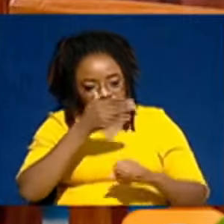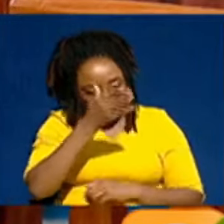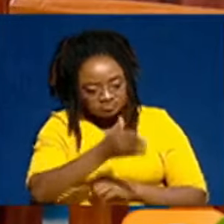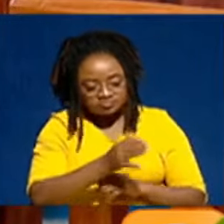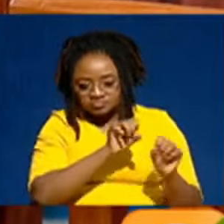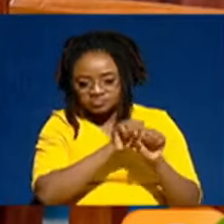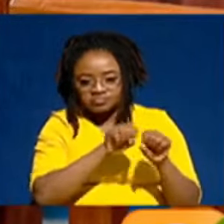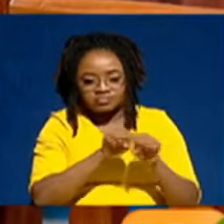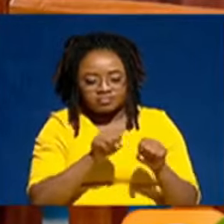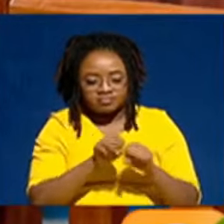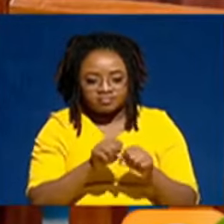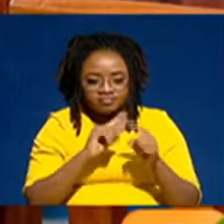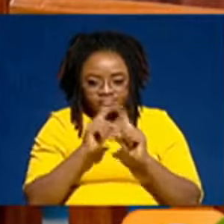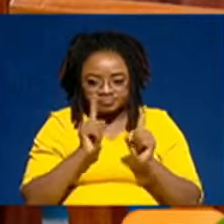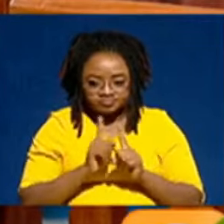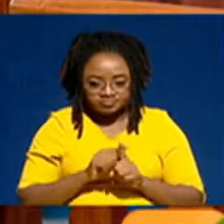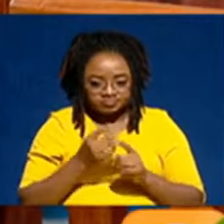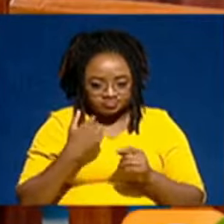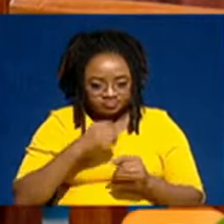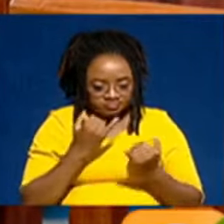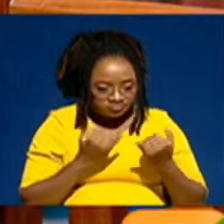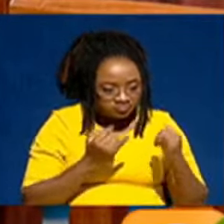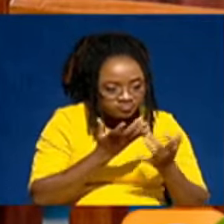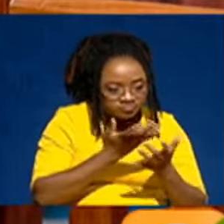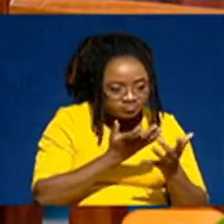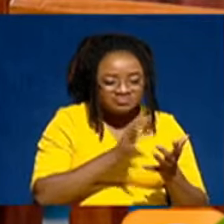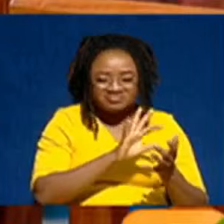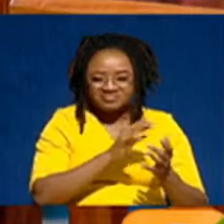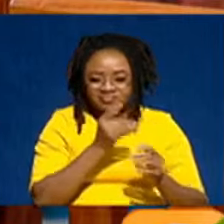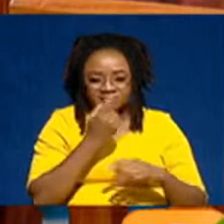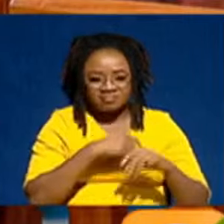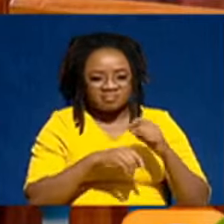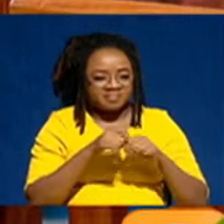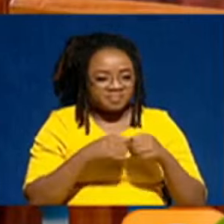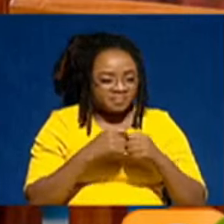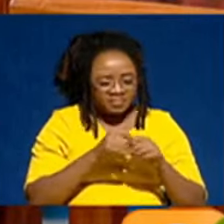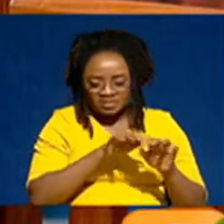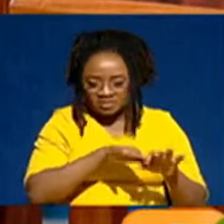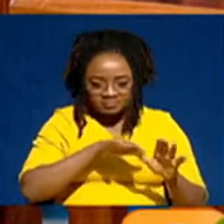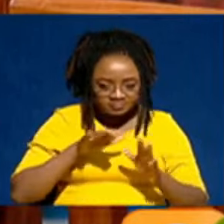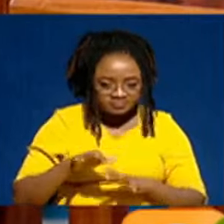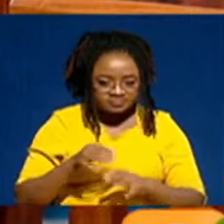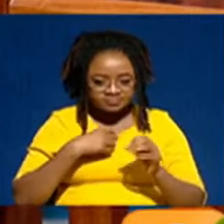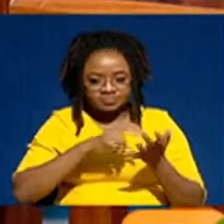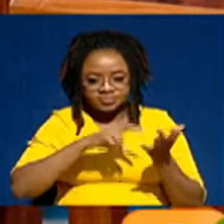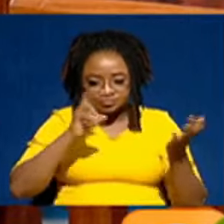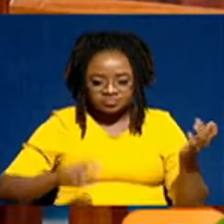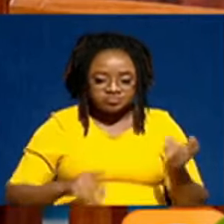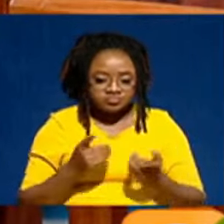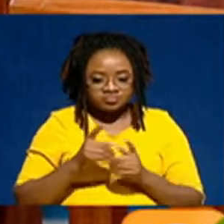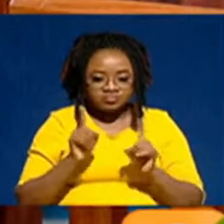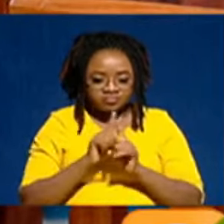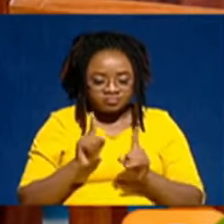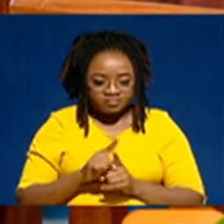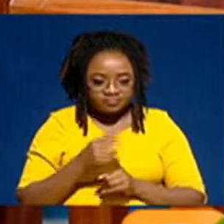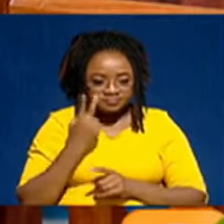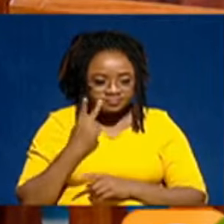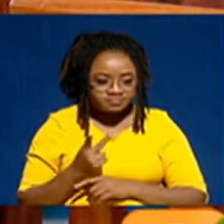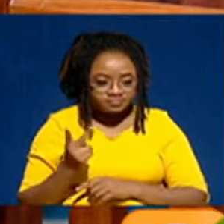a listening ear and try and have goodwill to start, even if it means piloting some of these neighborhood area plans